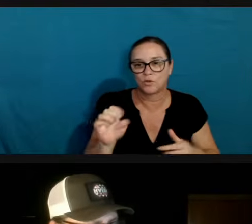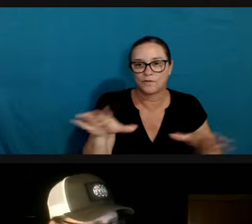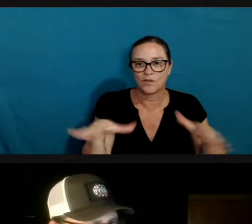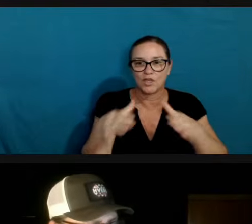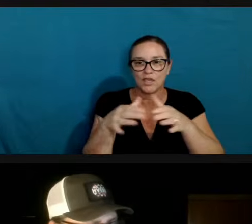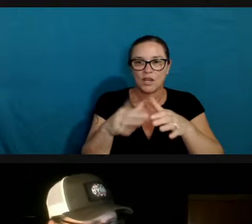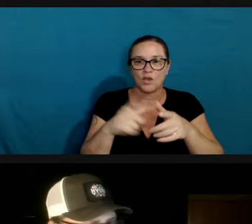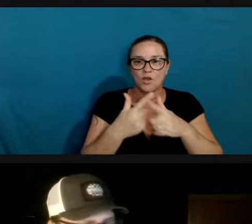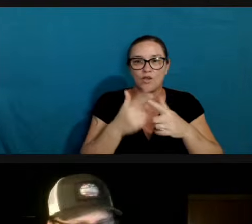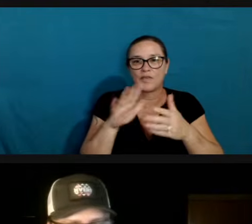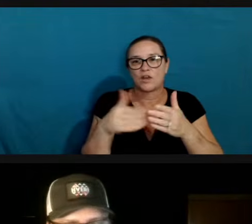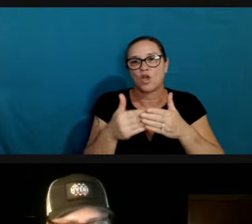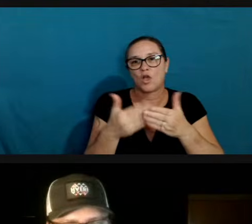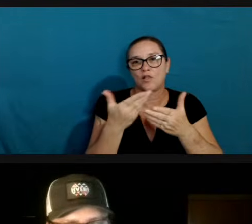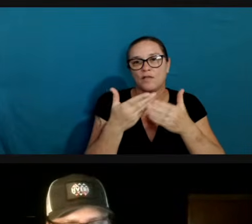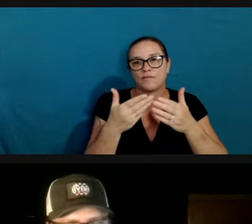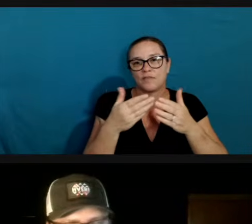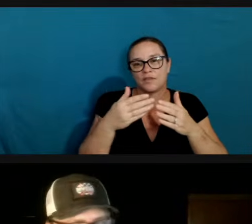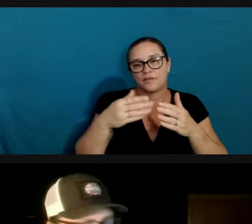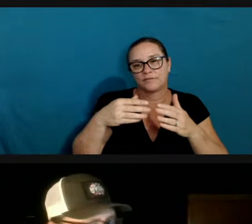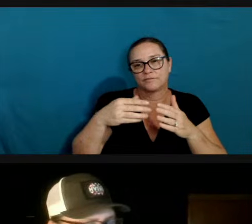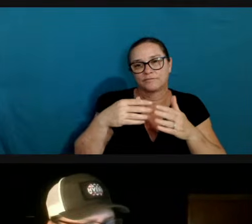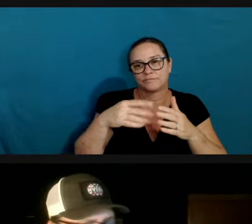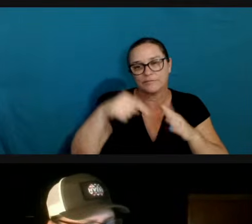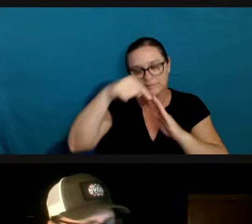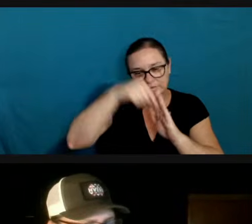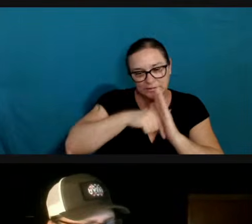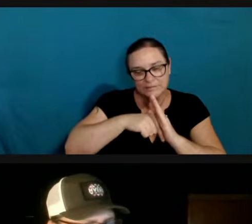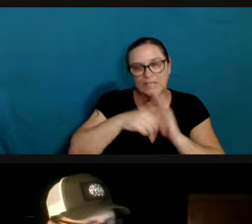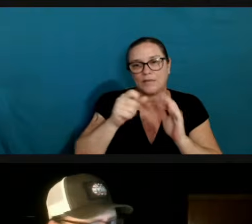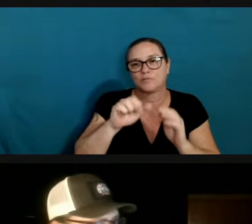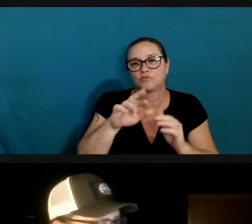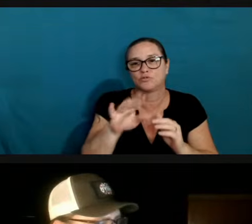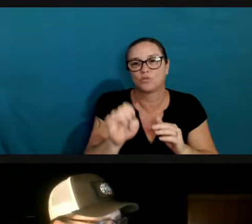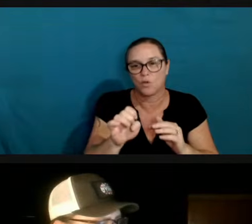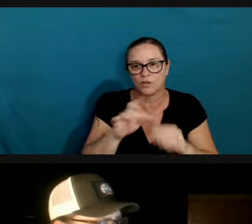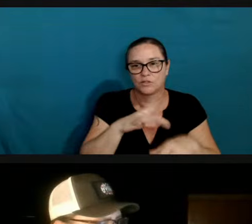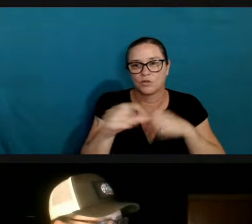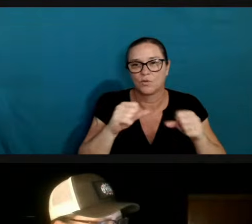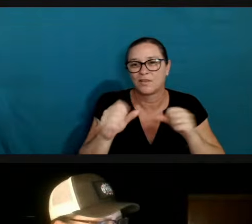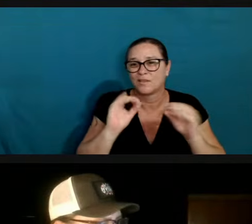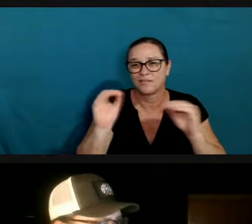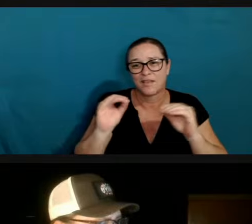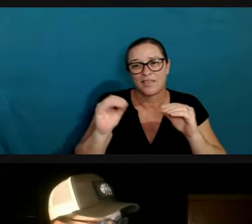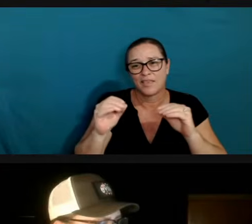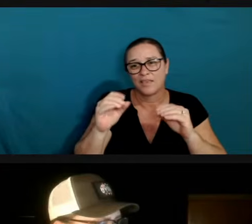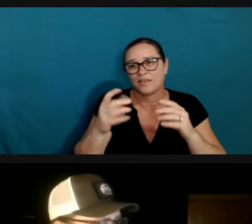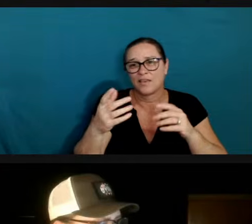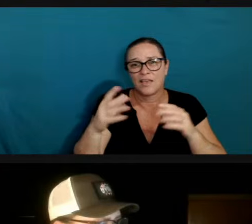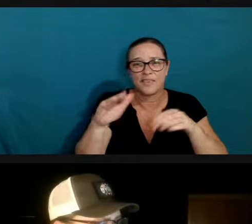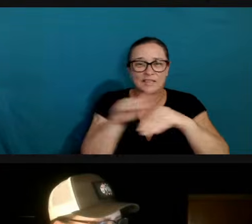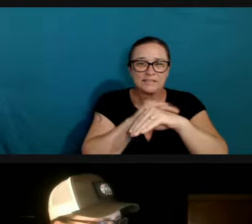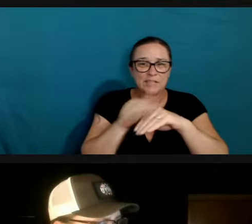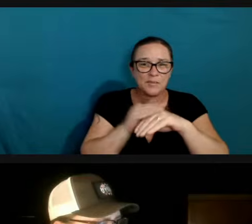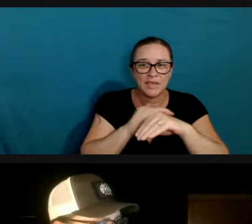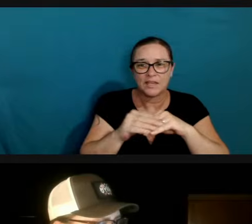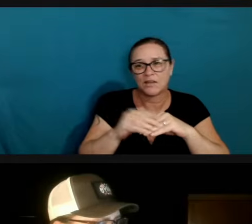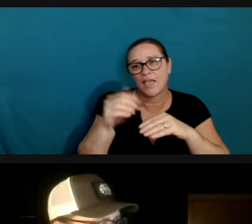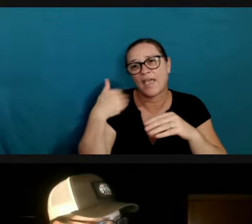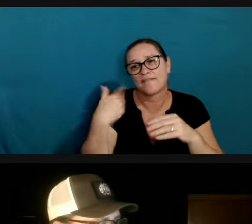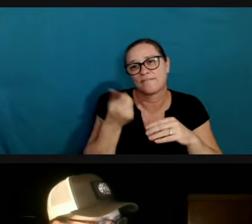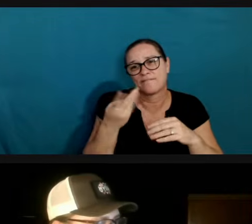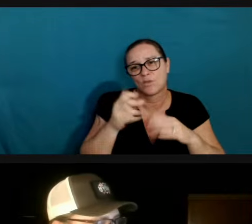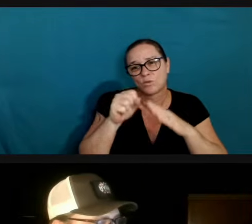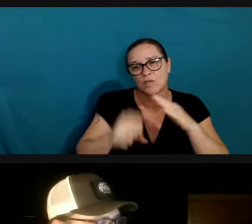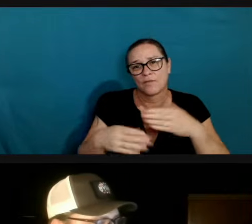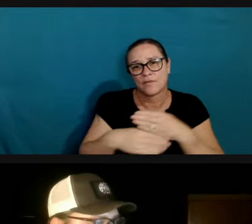here in the middle at this deep source. There's our south flank events, nothing at the summit, and lots of events here between